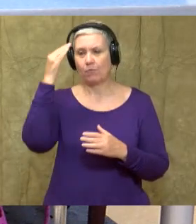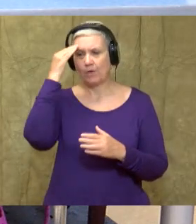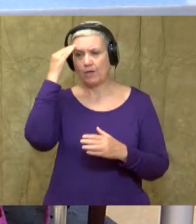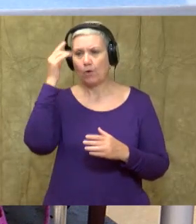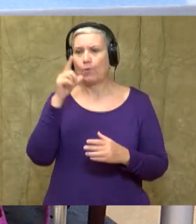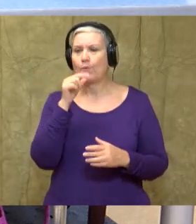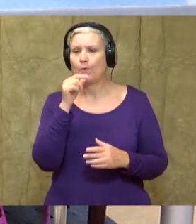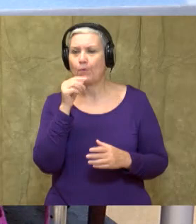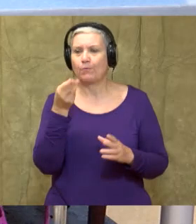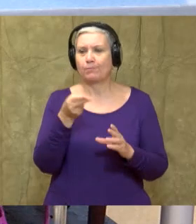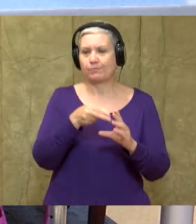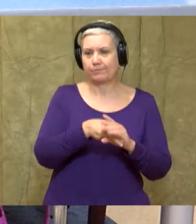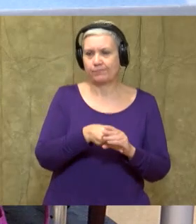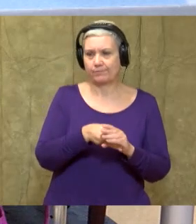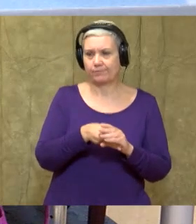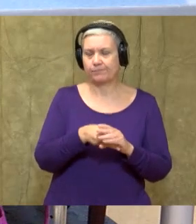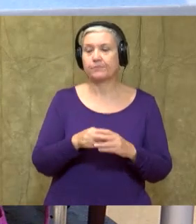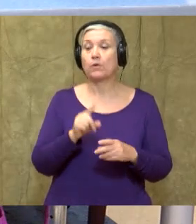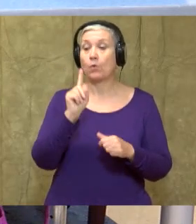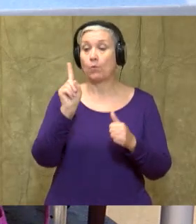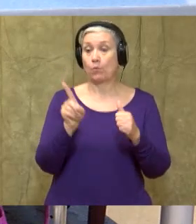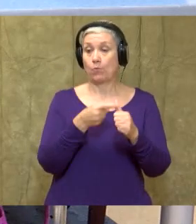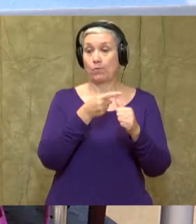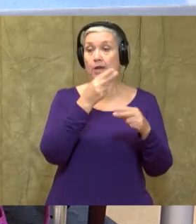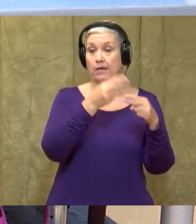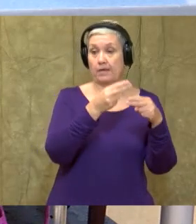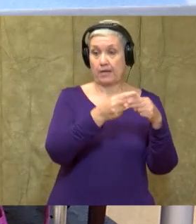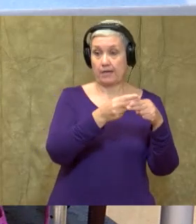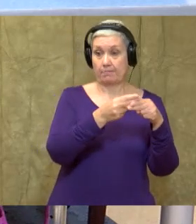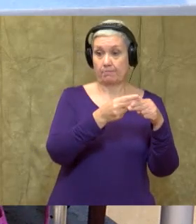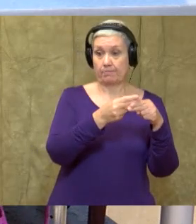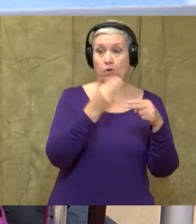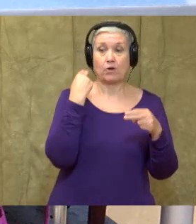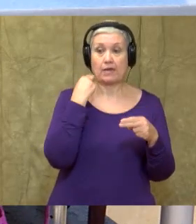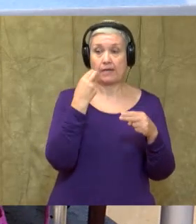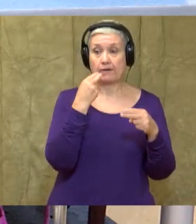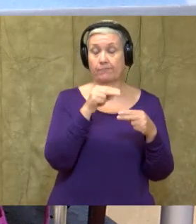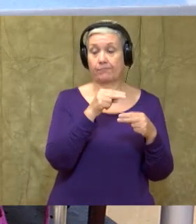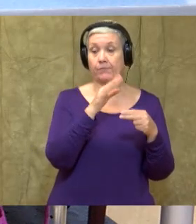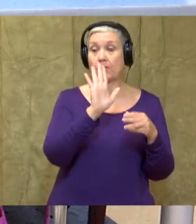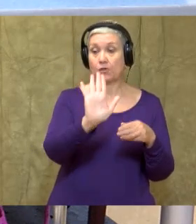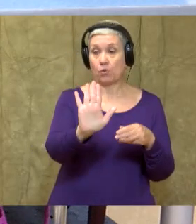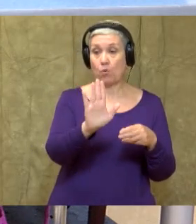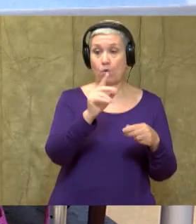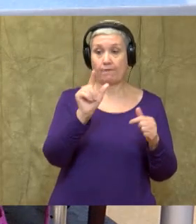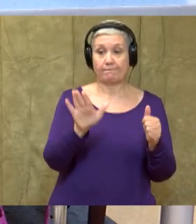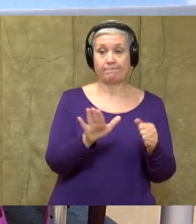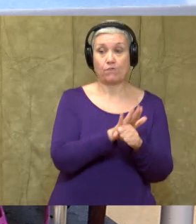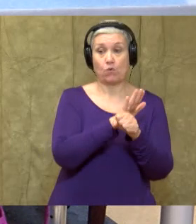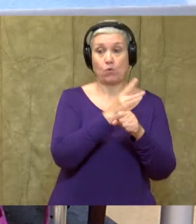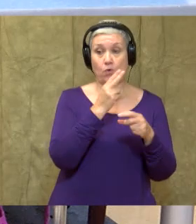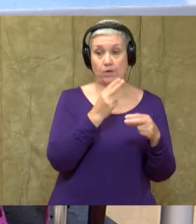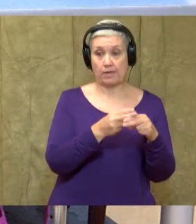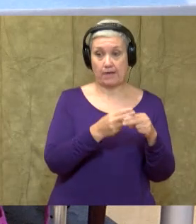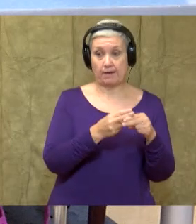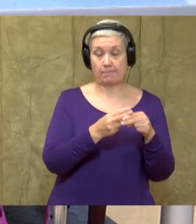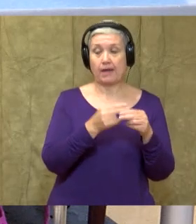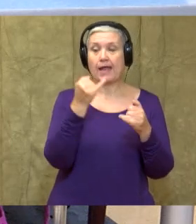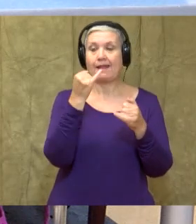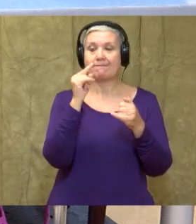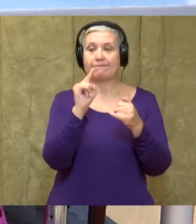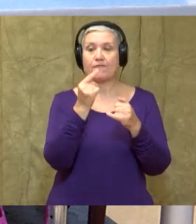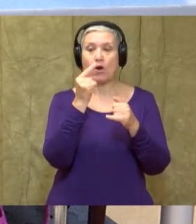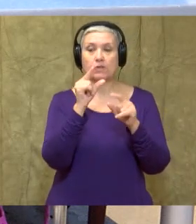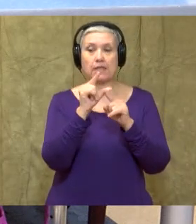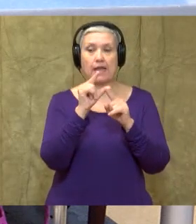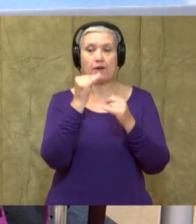today. So again, one more time, where it says name and nickname, enter your first full name and the initial of your